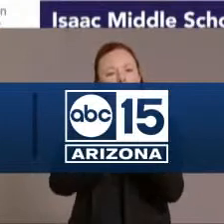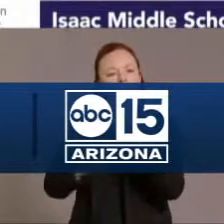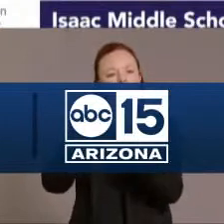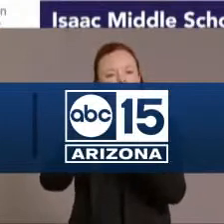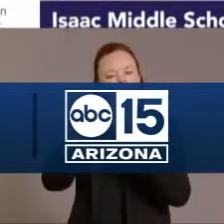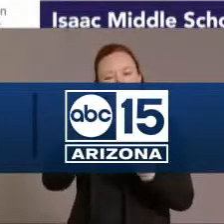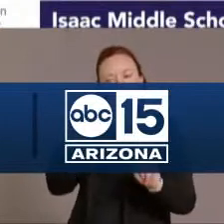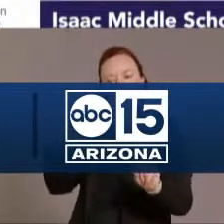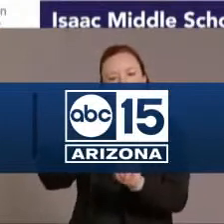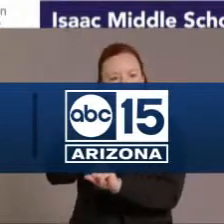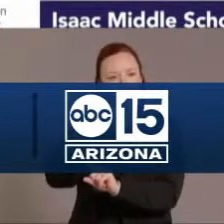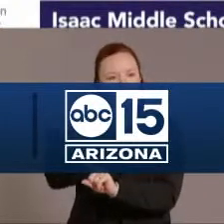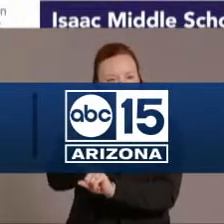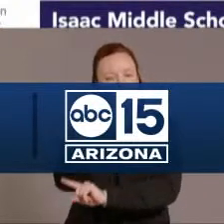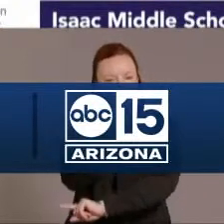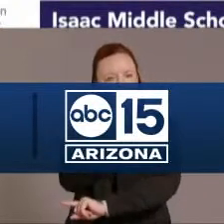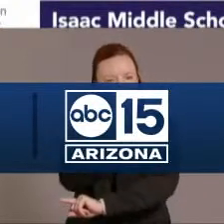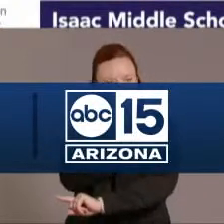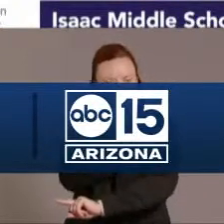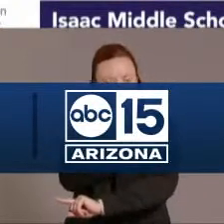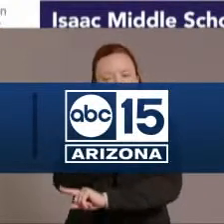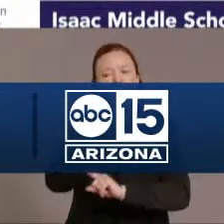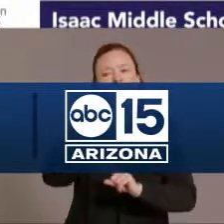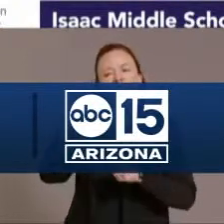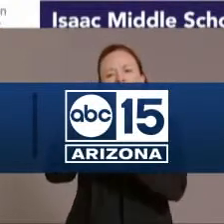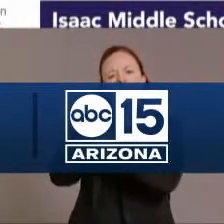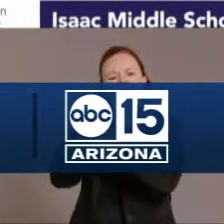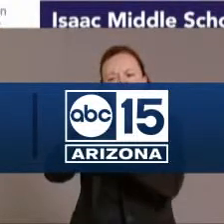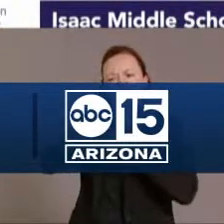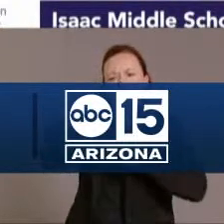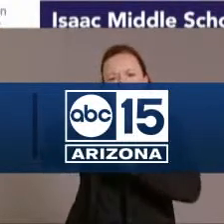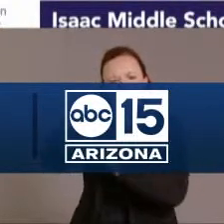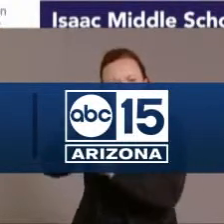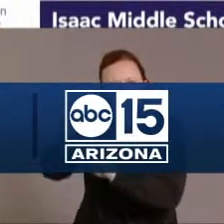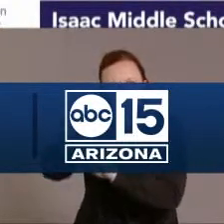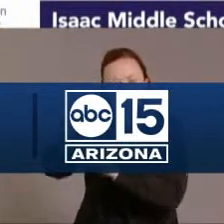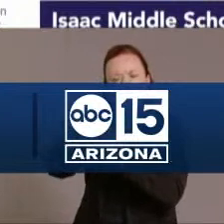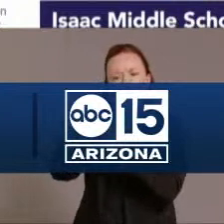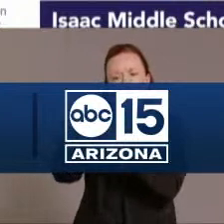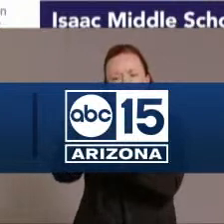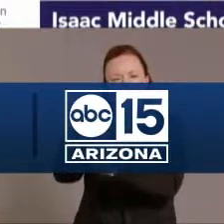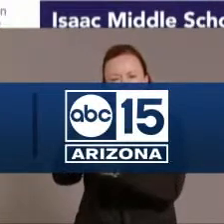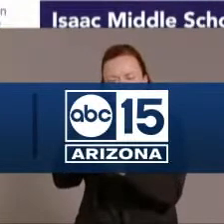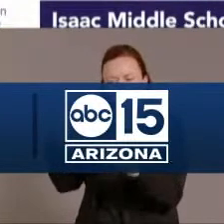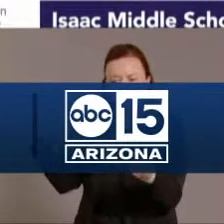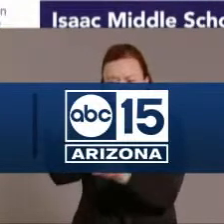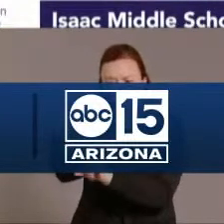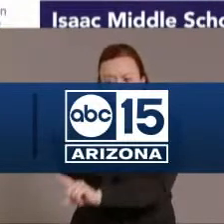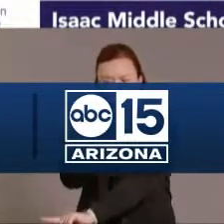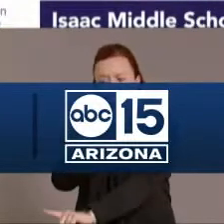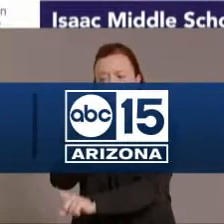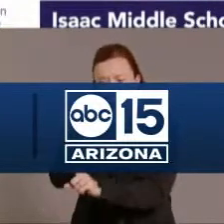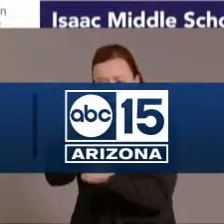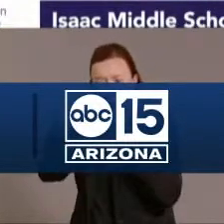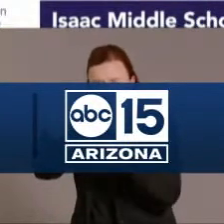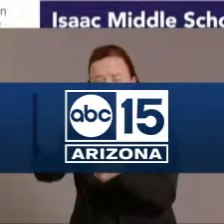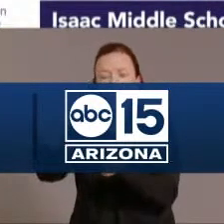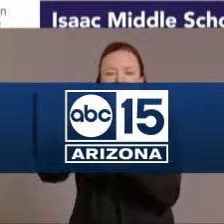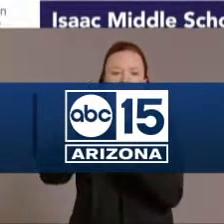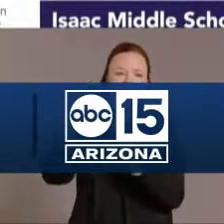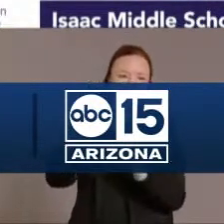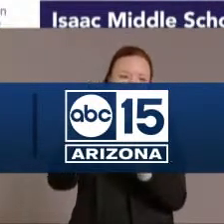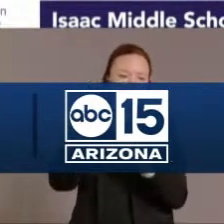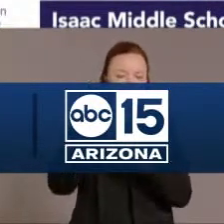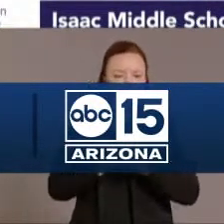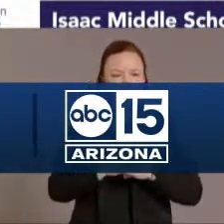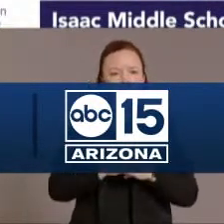populations with access to vaccine. And another example, multiple counties are partnering with the University